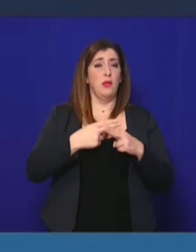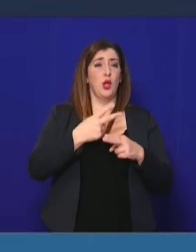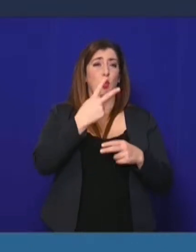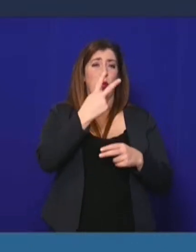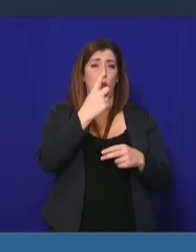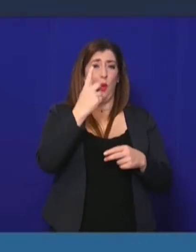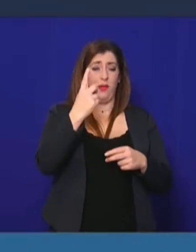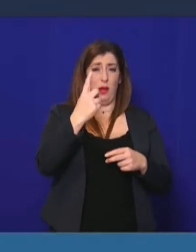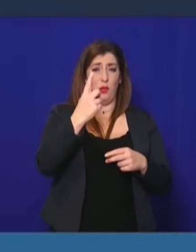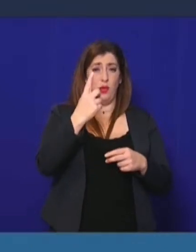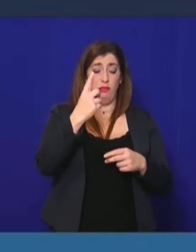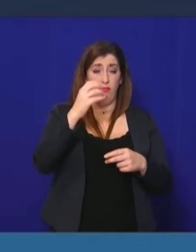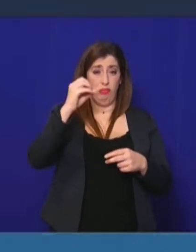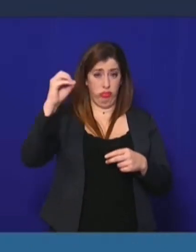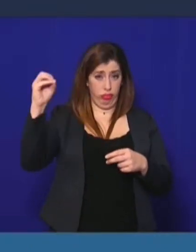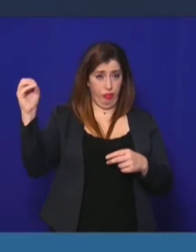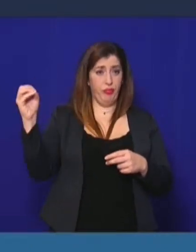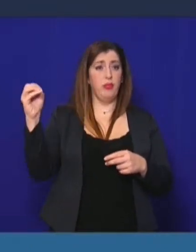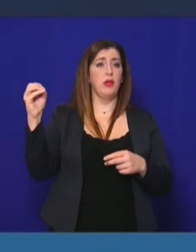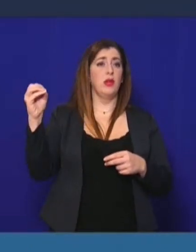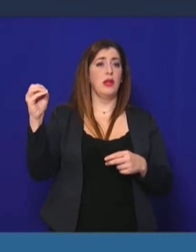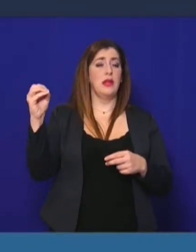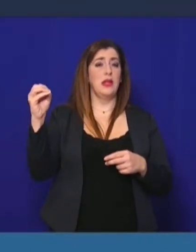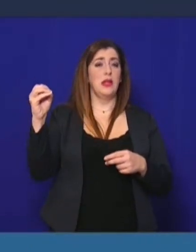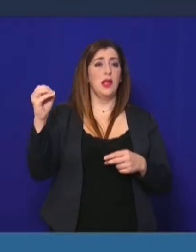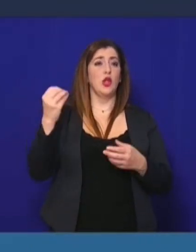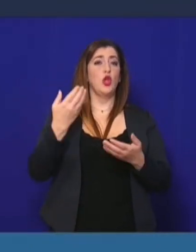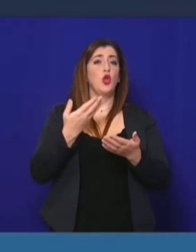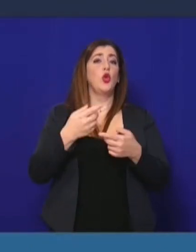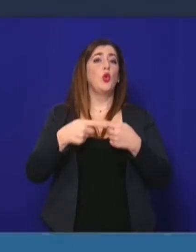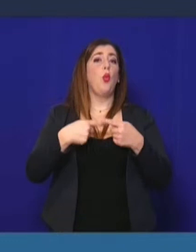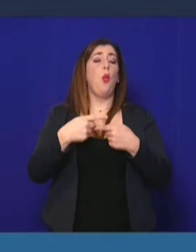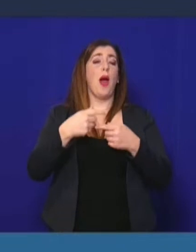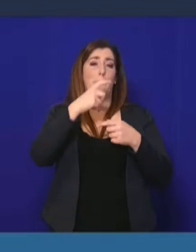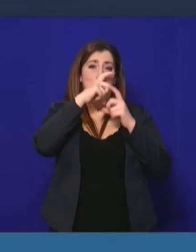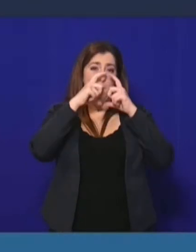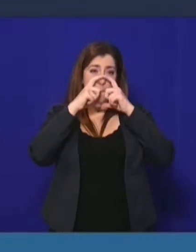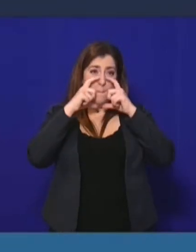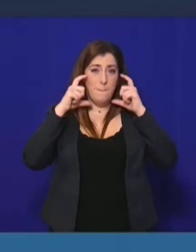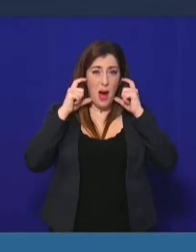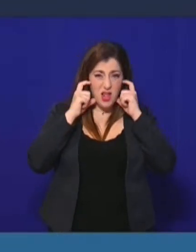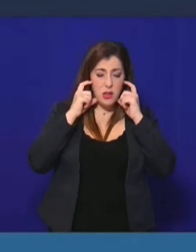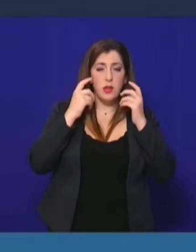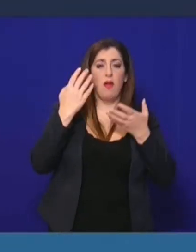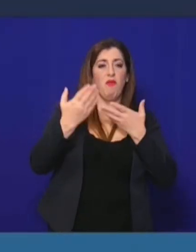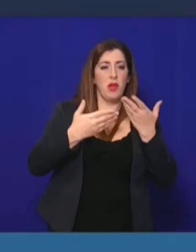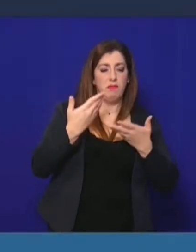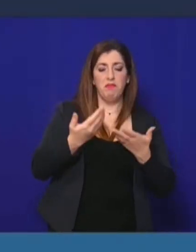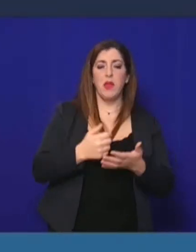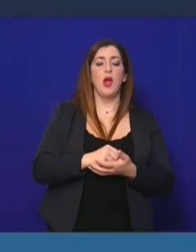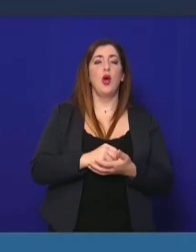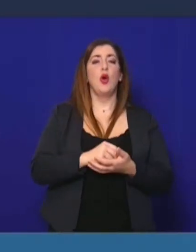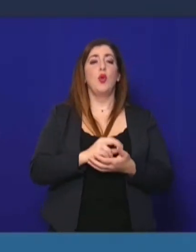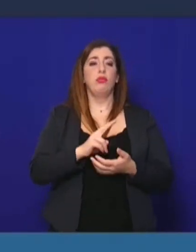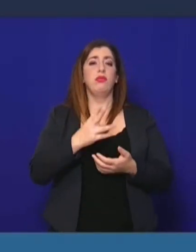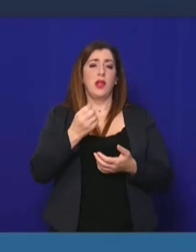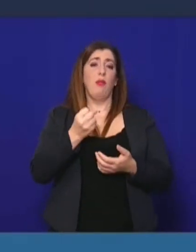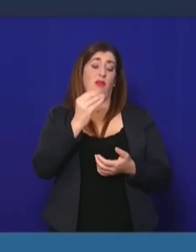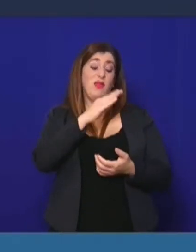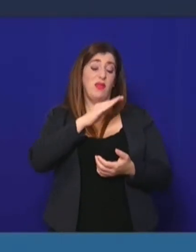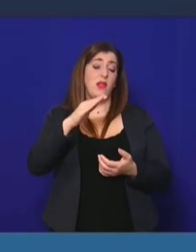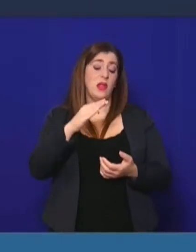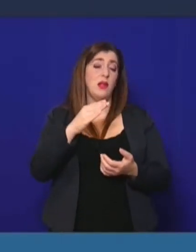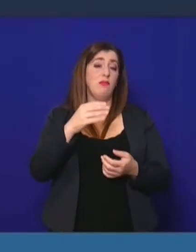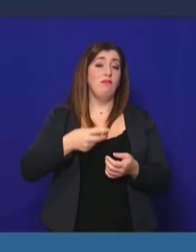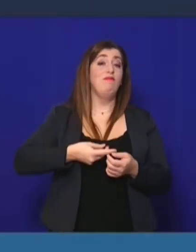21,434 u kellna 138 ċitazzjonijiet, fuq il-maskri għamilna 1,407 u